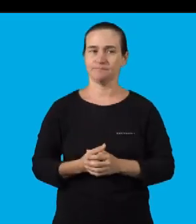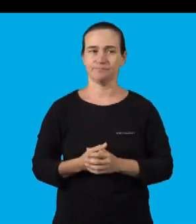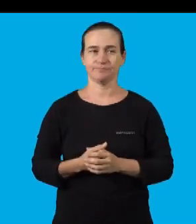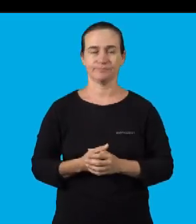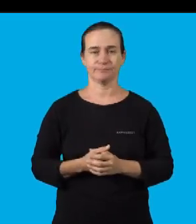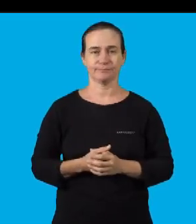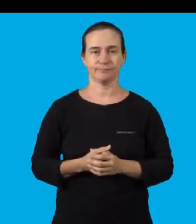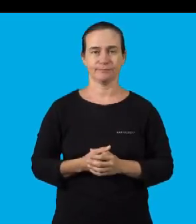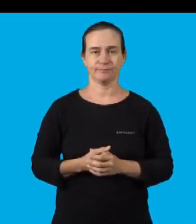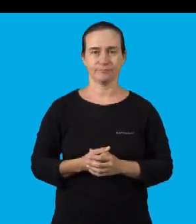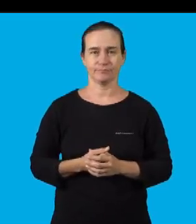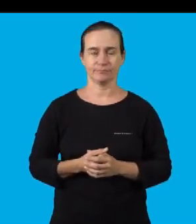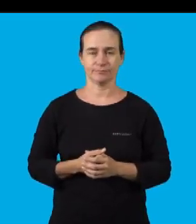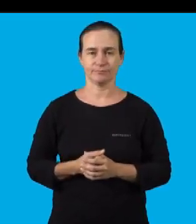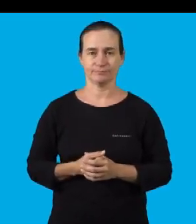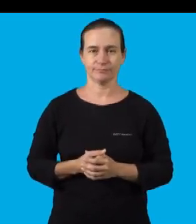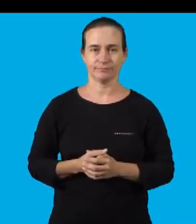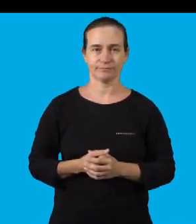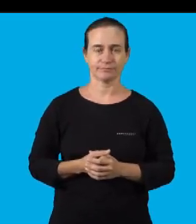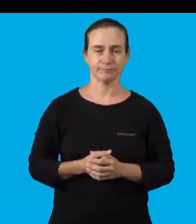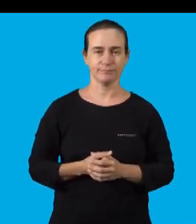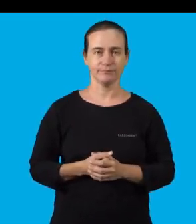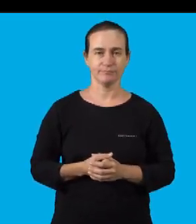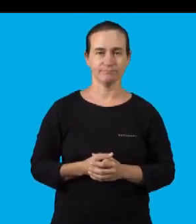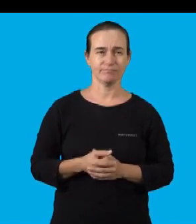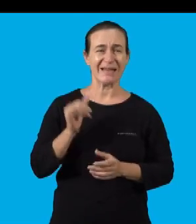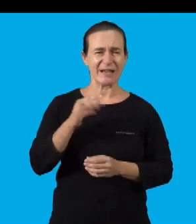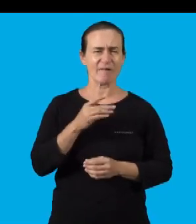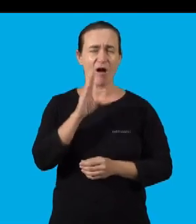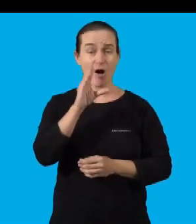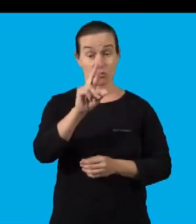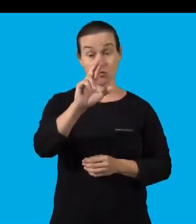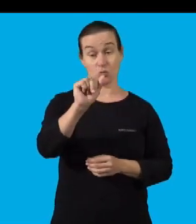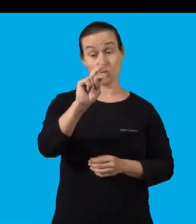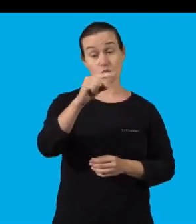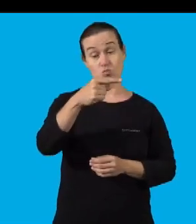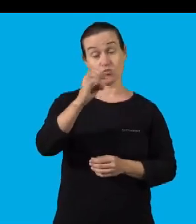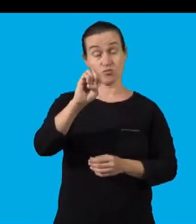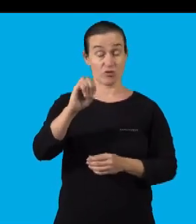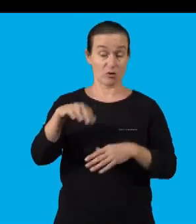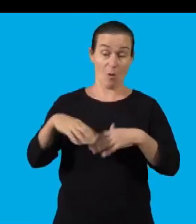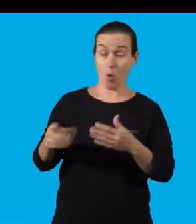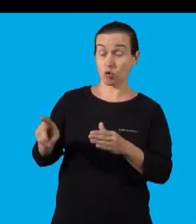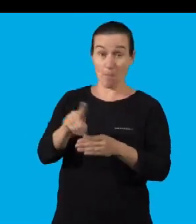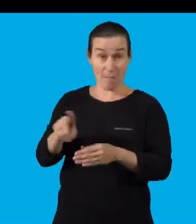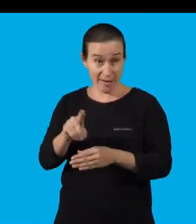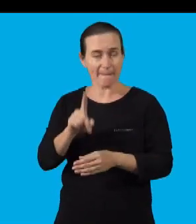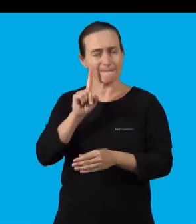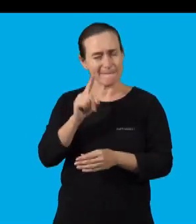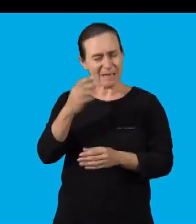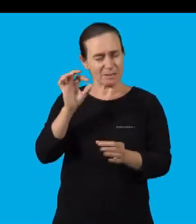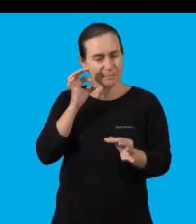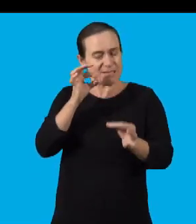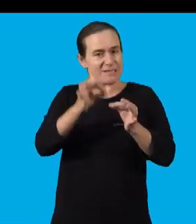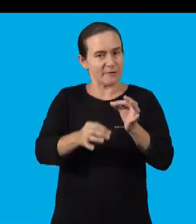a positive 1. And remember, when you are asked for the range or even the domain, you need to specify